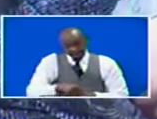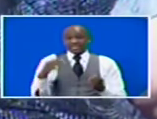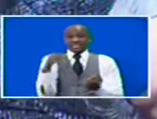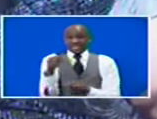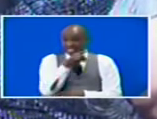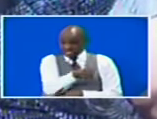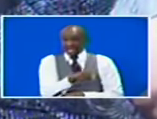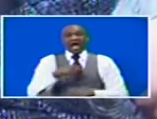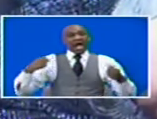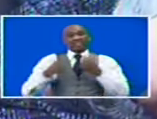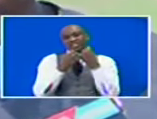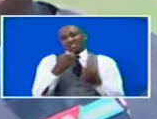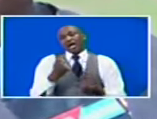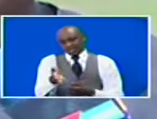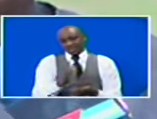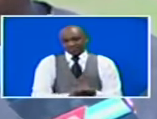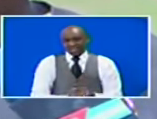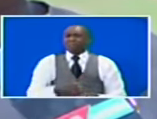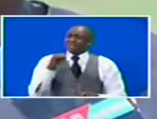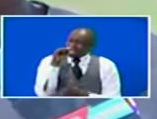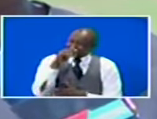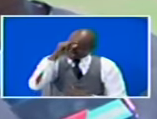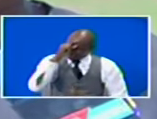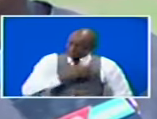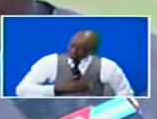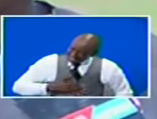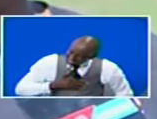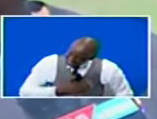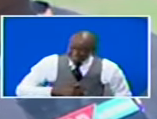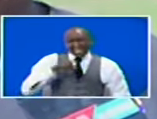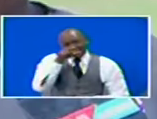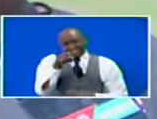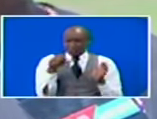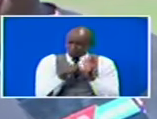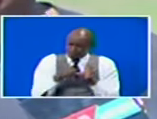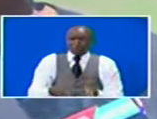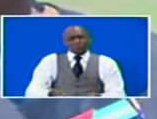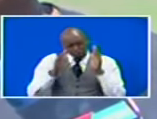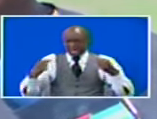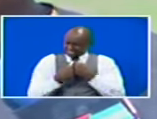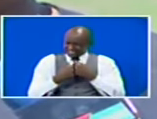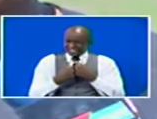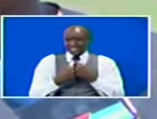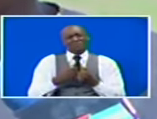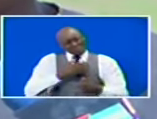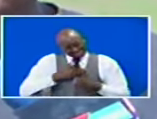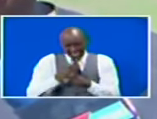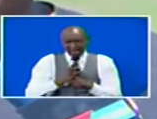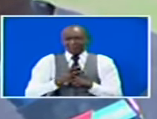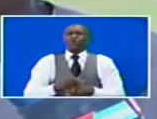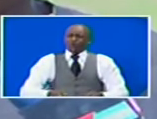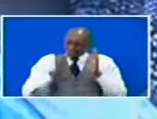Gilgil walipata ajali. Naomba serikali tafadhali angalie hii mambo ya barabara. Barabara